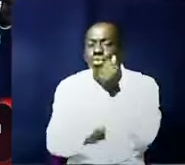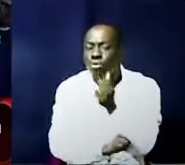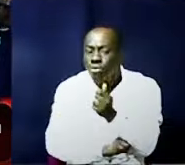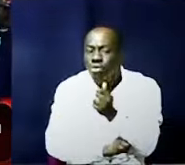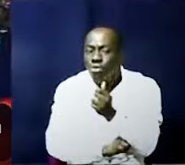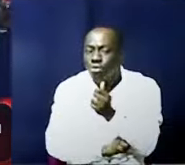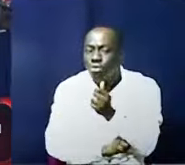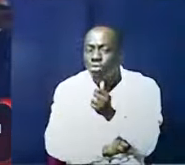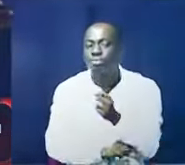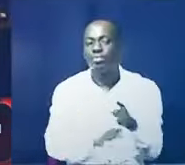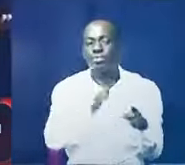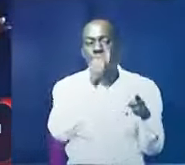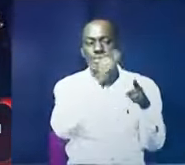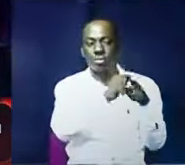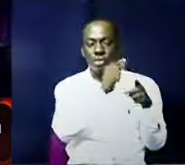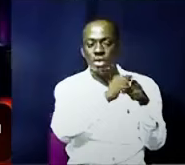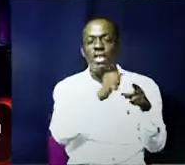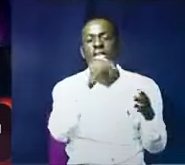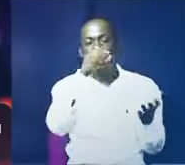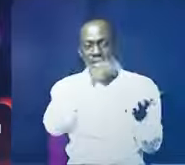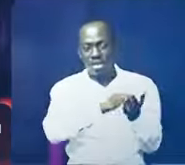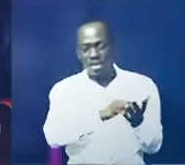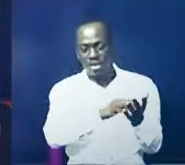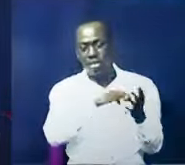defend against opposition.